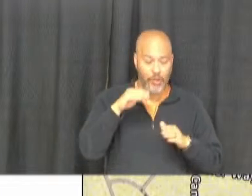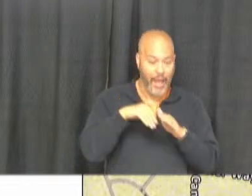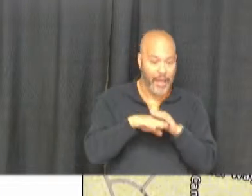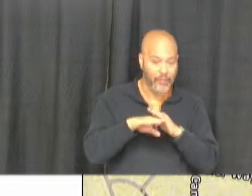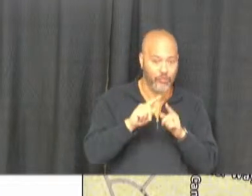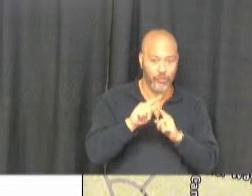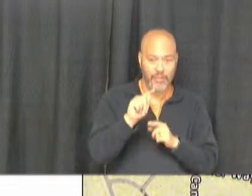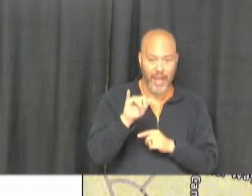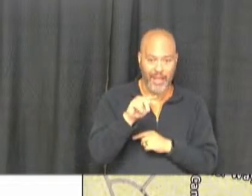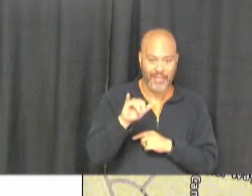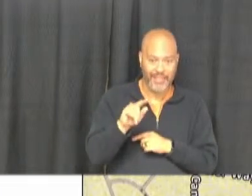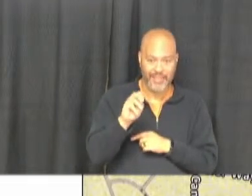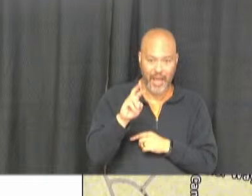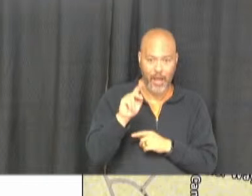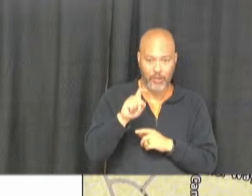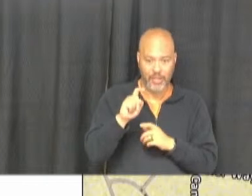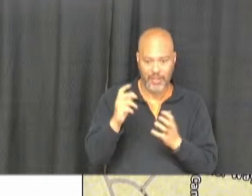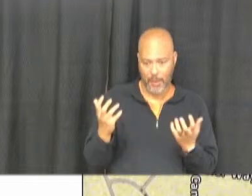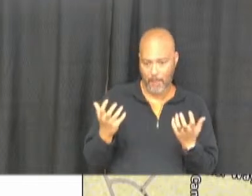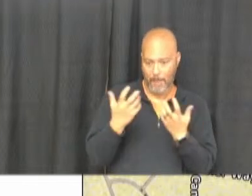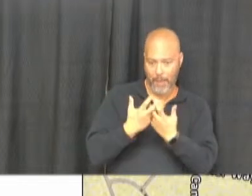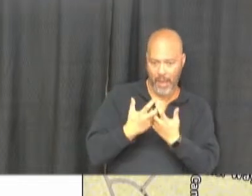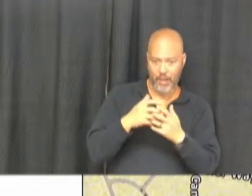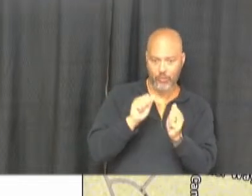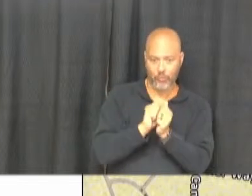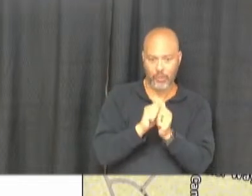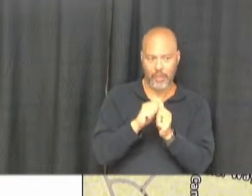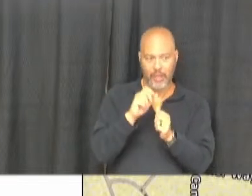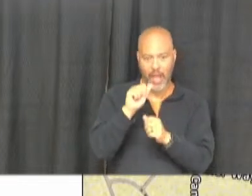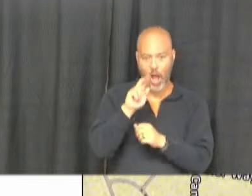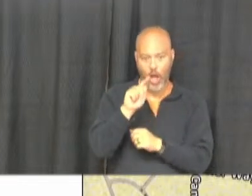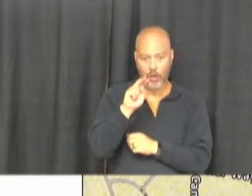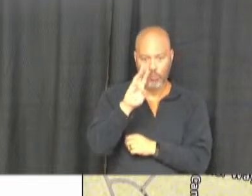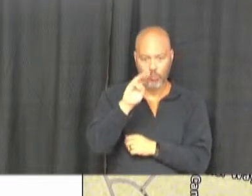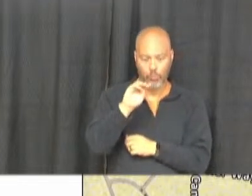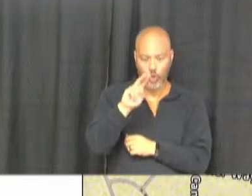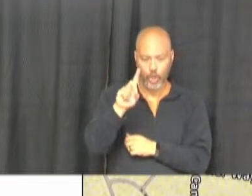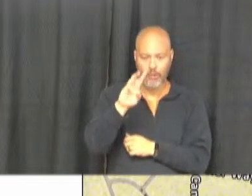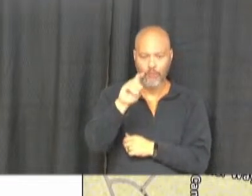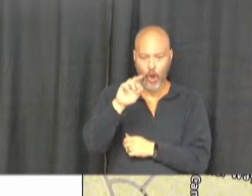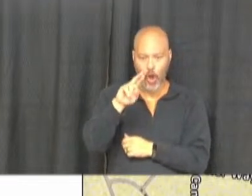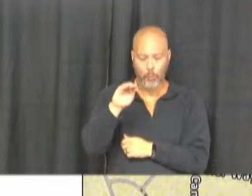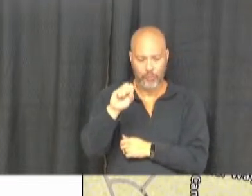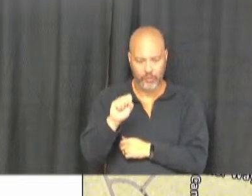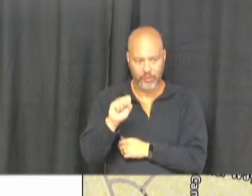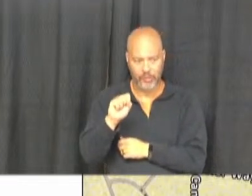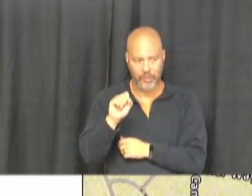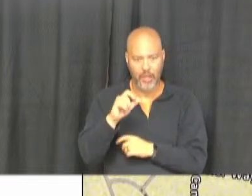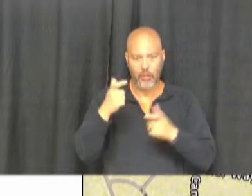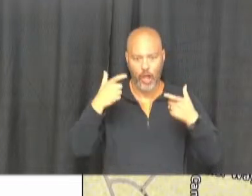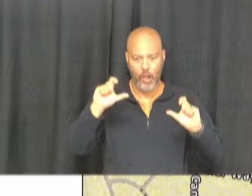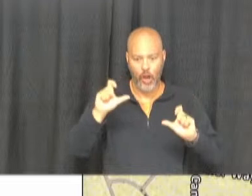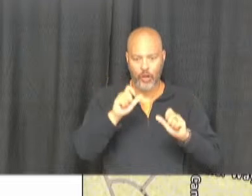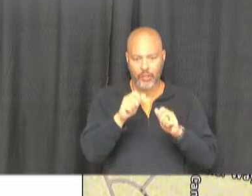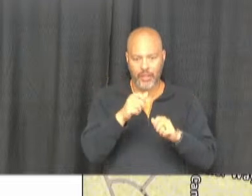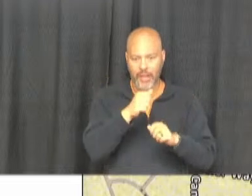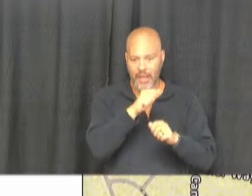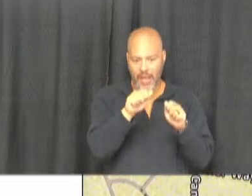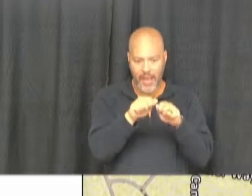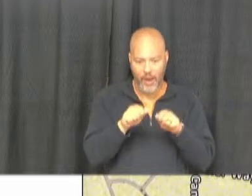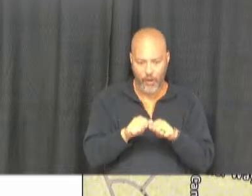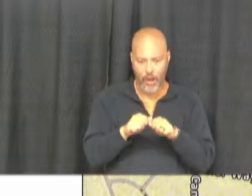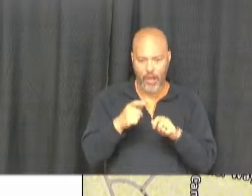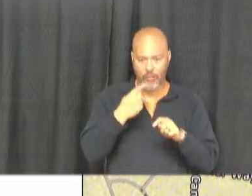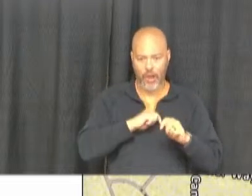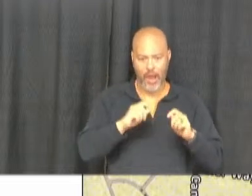to Tiny Town Road needs to line up with any access to Autumnwood Farms south of Tiny Town Road. Autumnwood Farms is a large subdivision, so they're both kind of